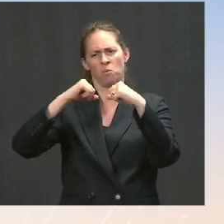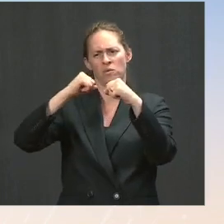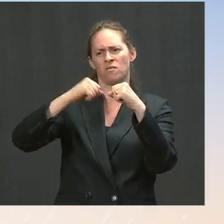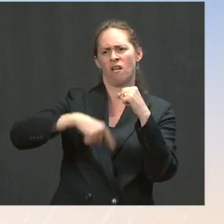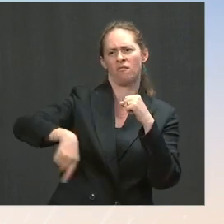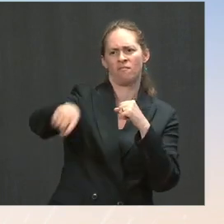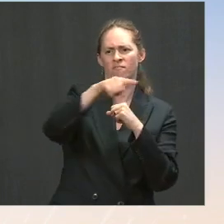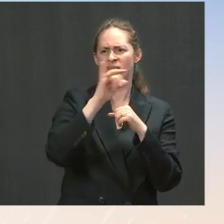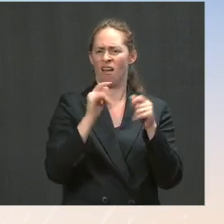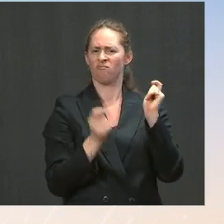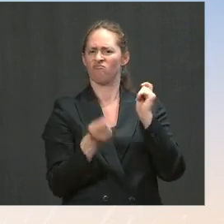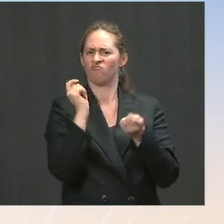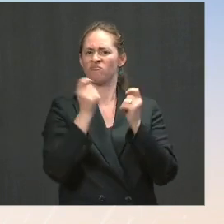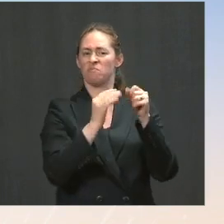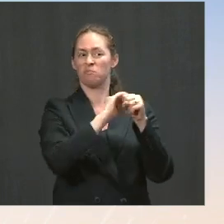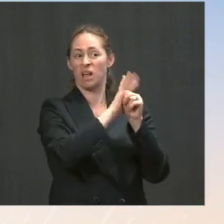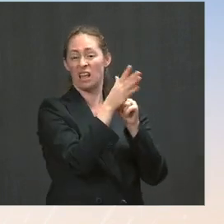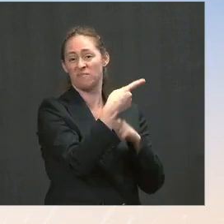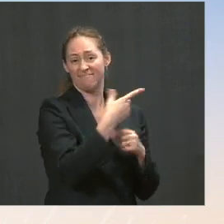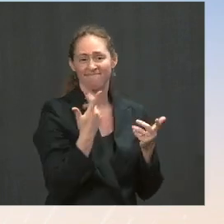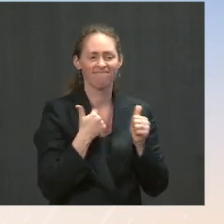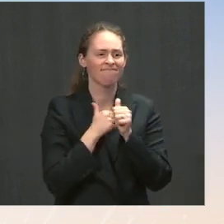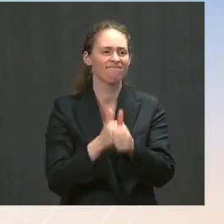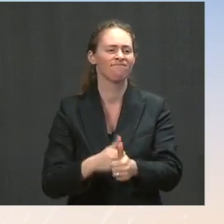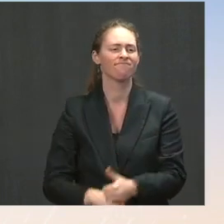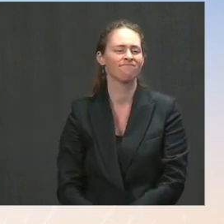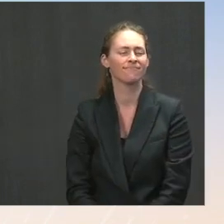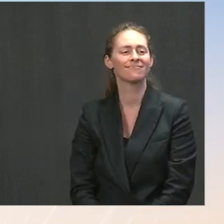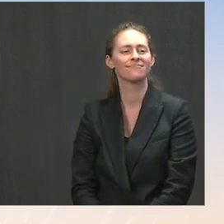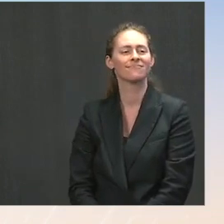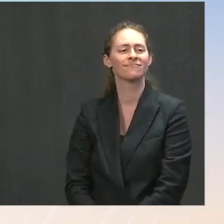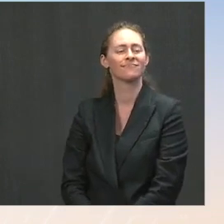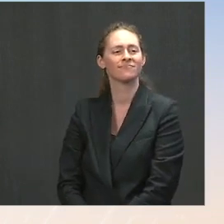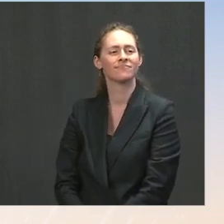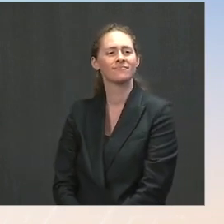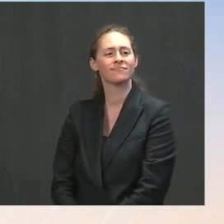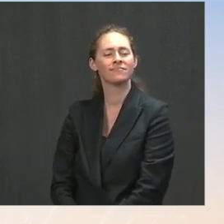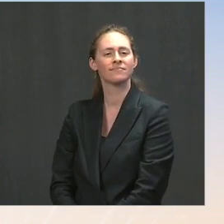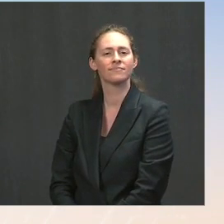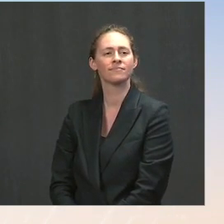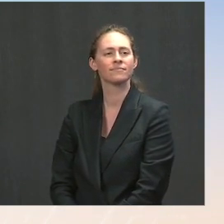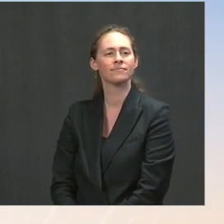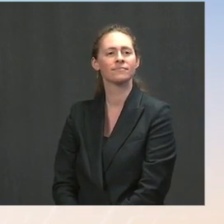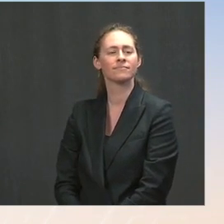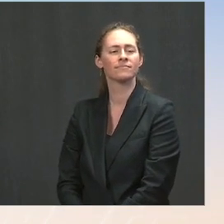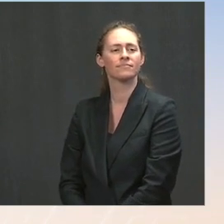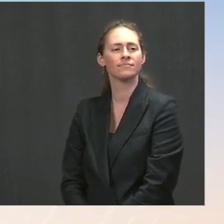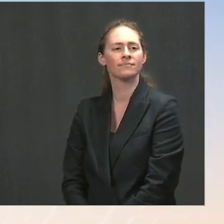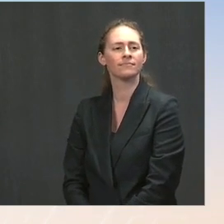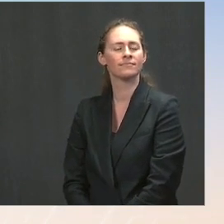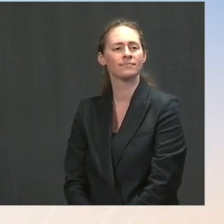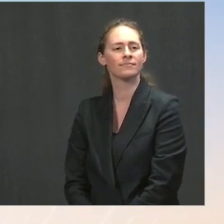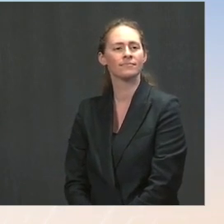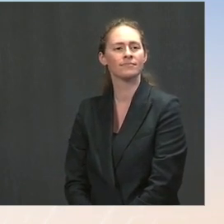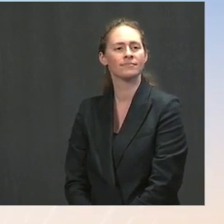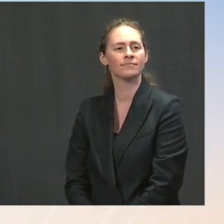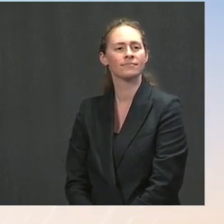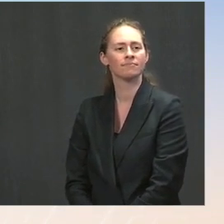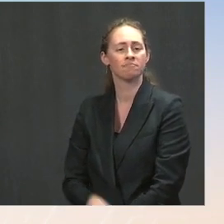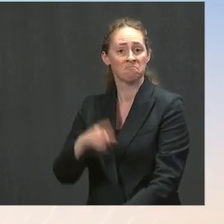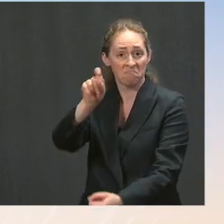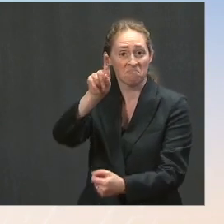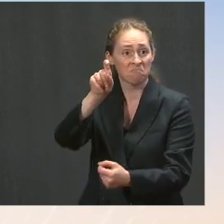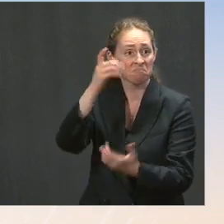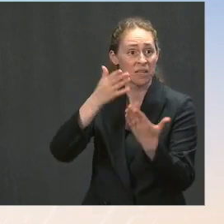So he did not explicitly talk about, maybe the administration should start worrying about, how this impacts your